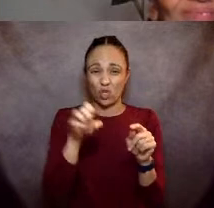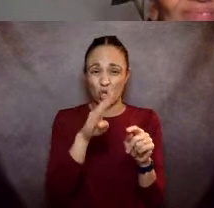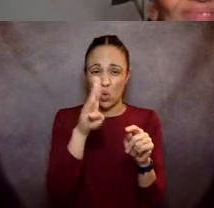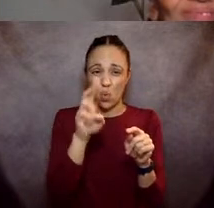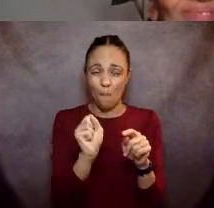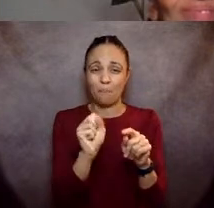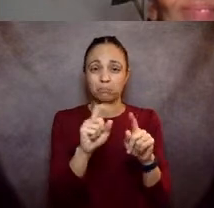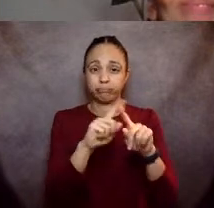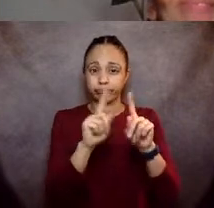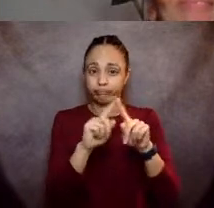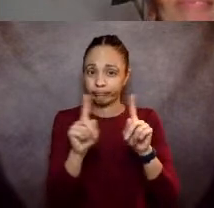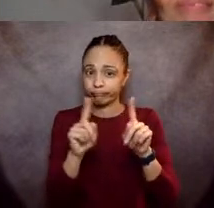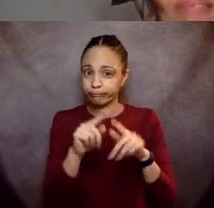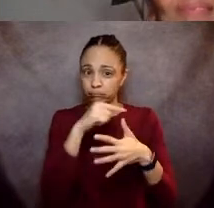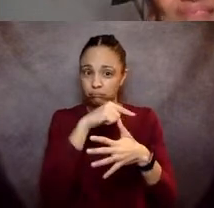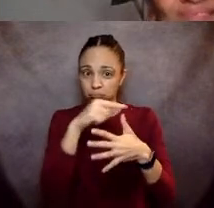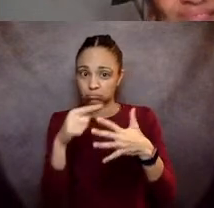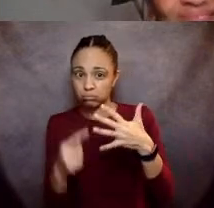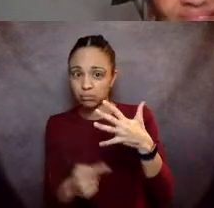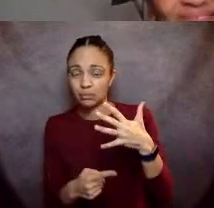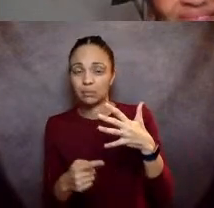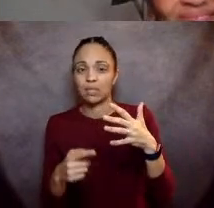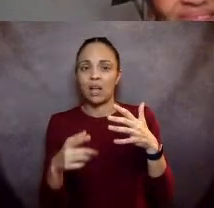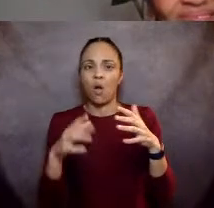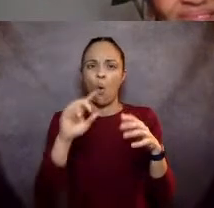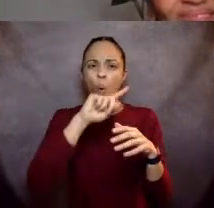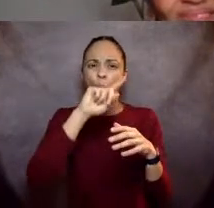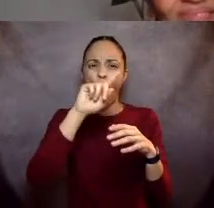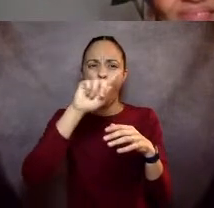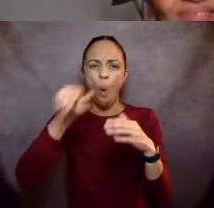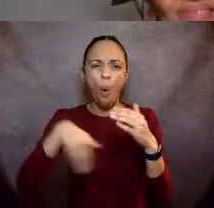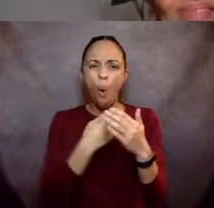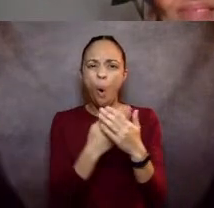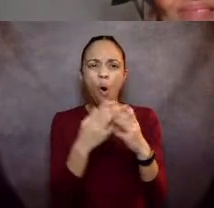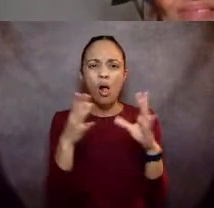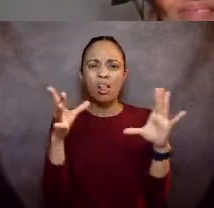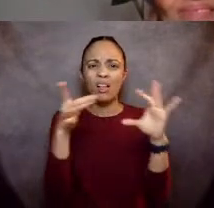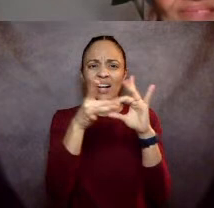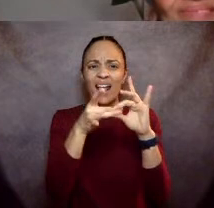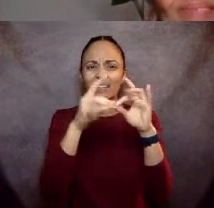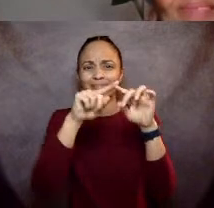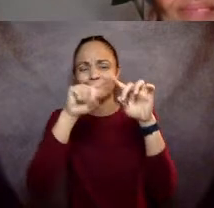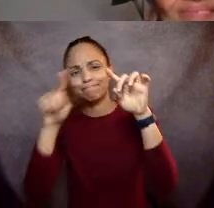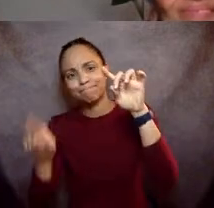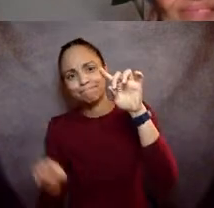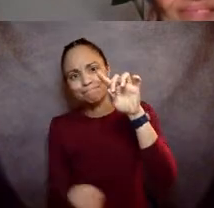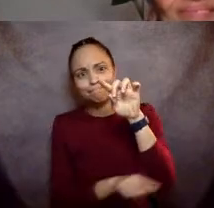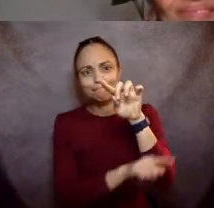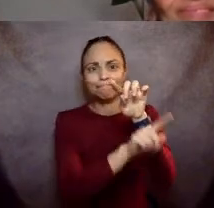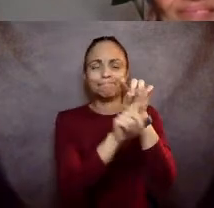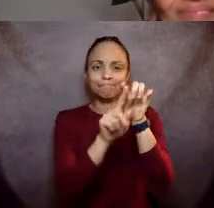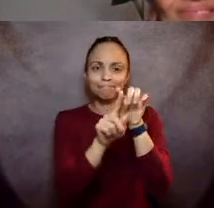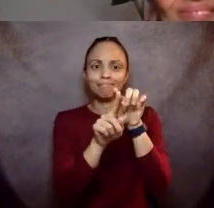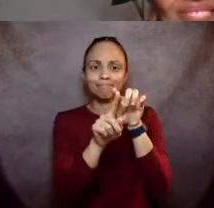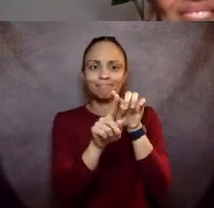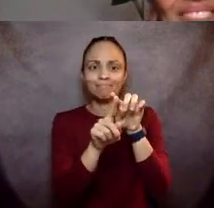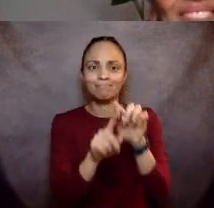keeper of the flame, passer of the torch. That's what I see.